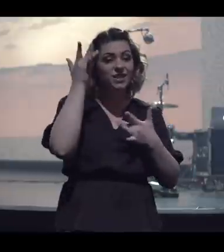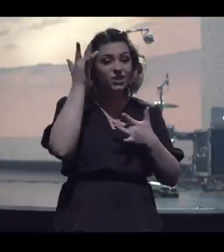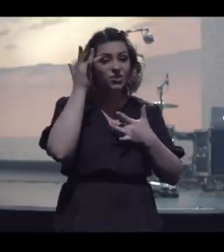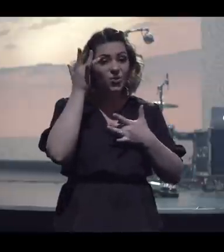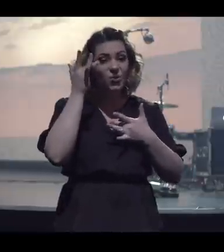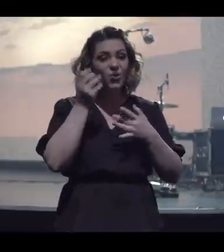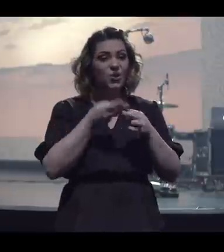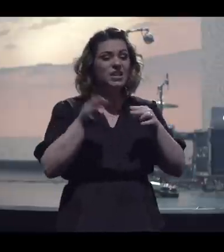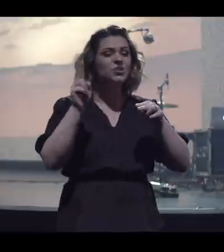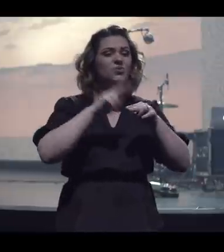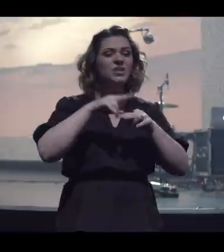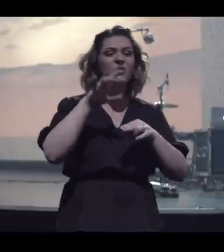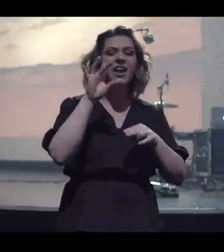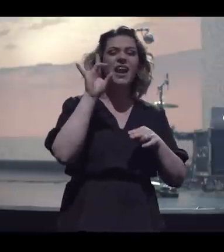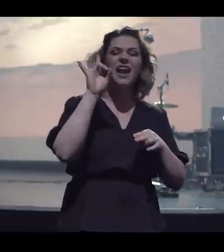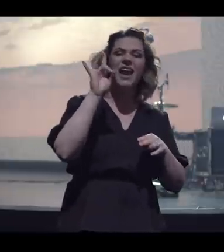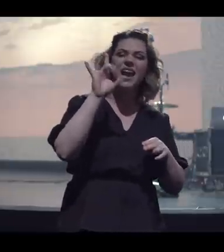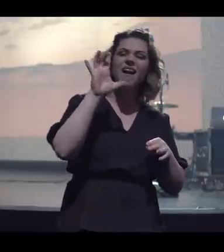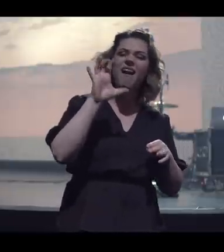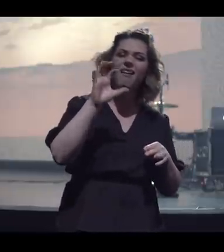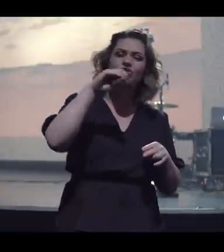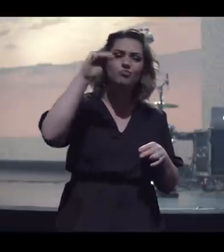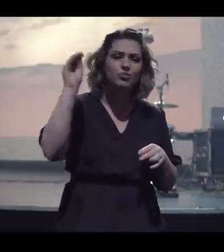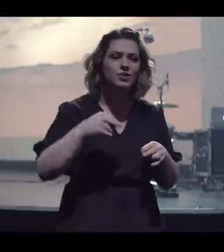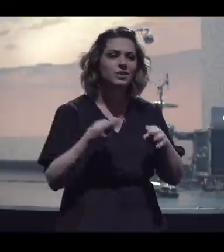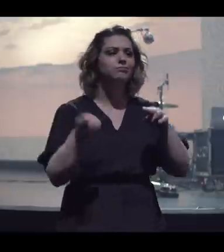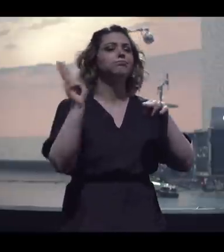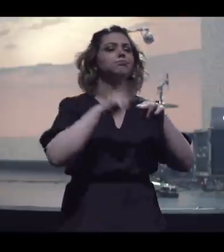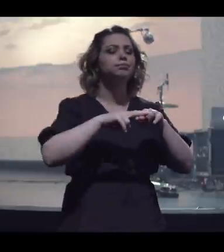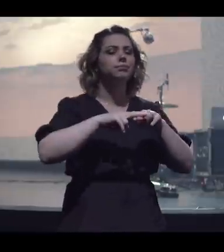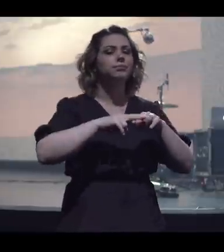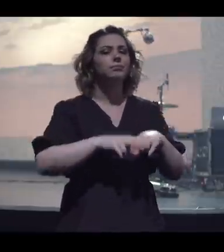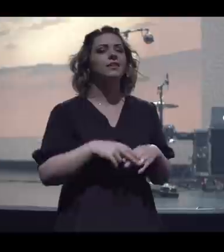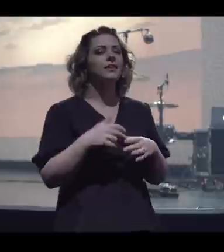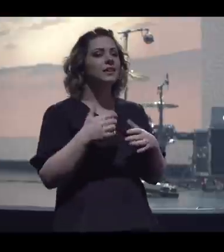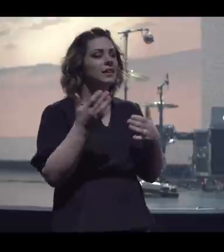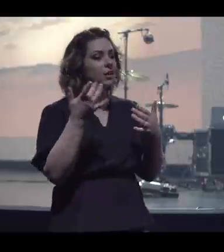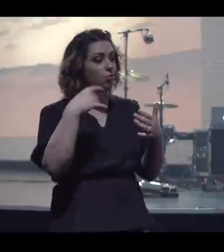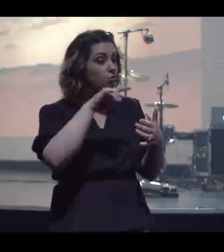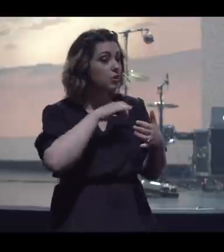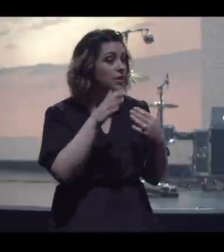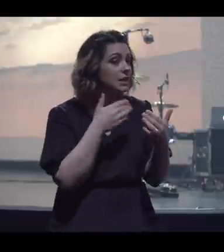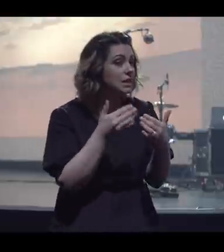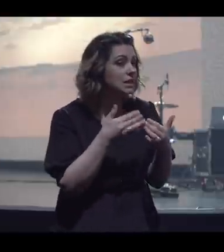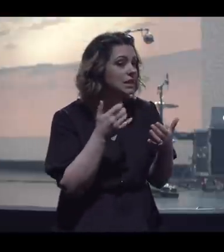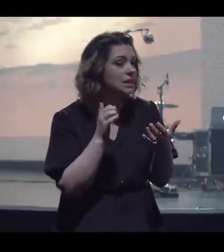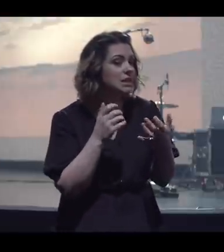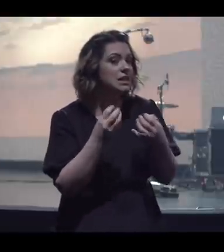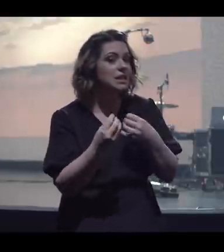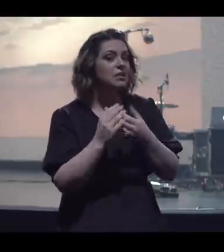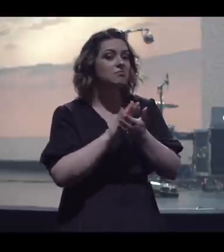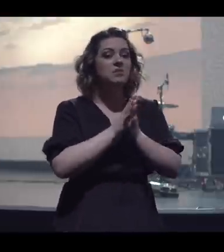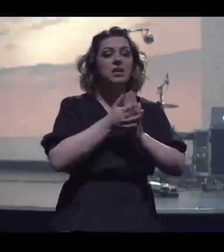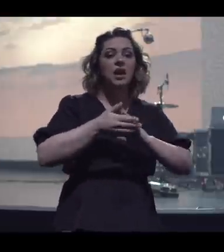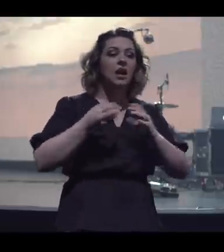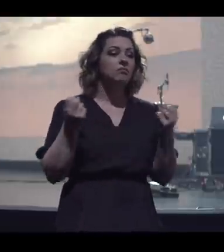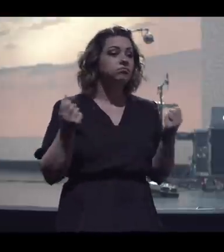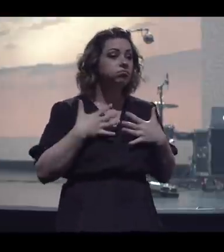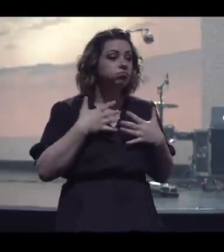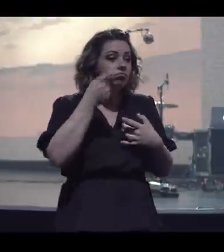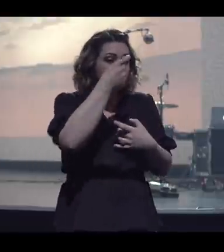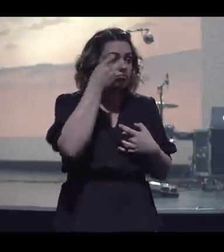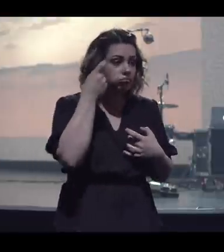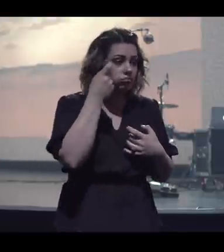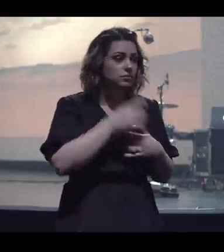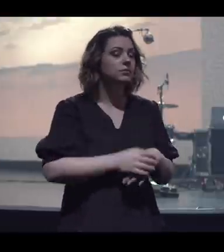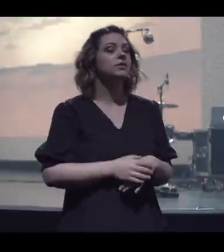800%. A lot of us are acting like lambs, so easily triggered, so easily thrown off our game. In fact, a lamb, if it's